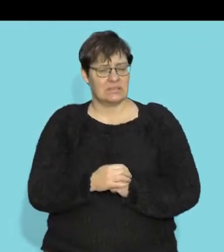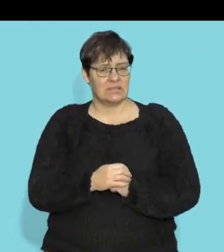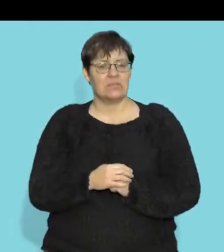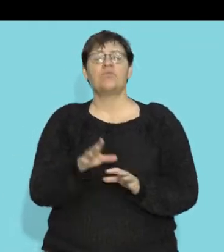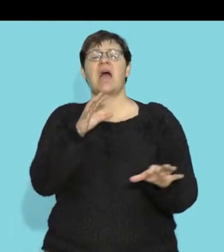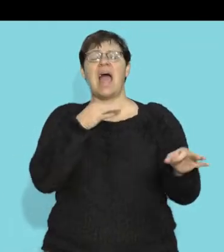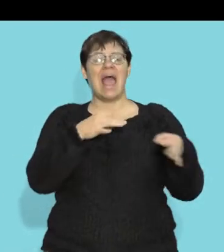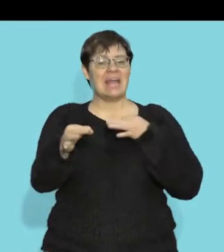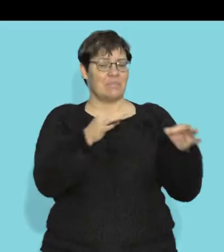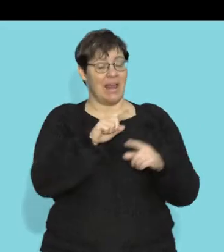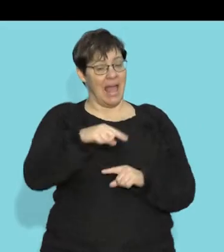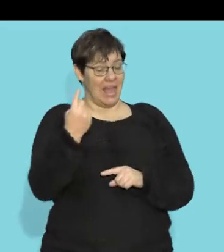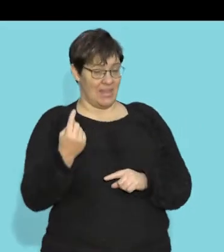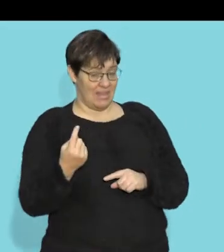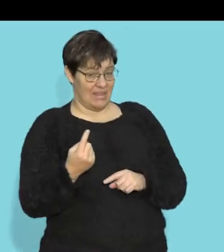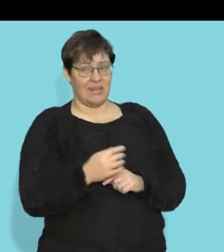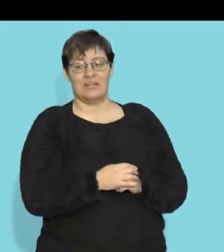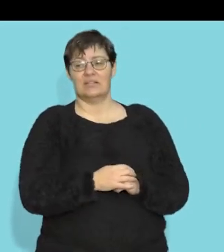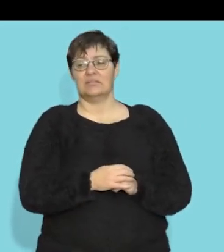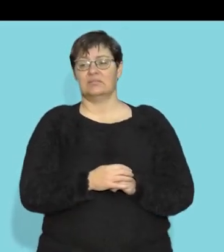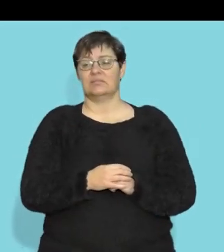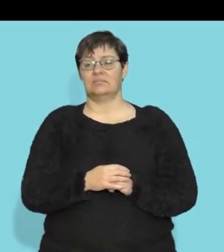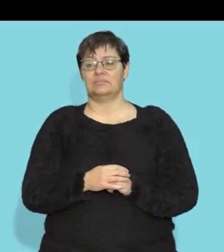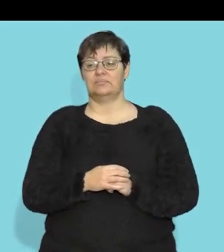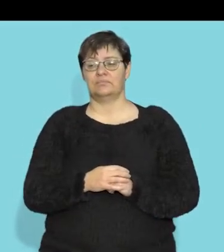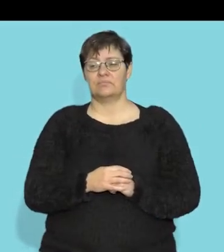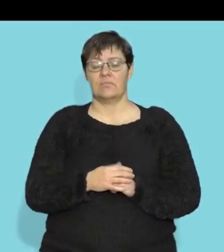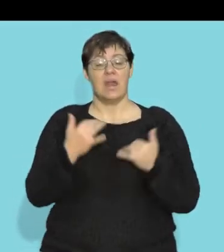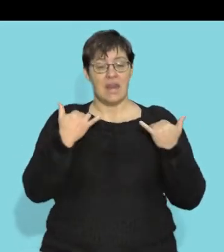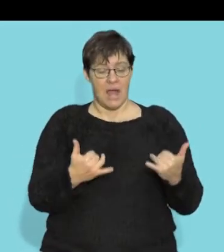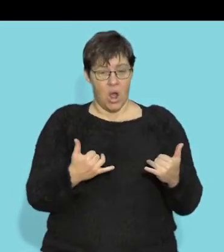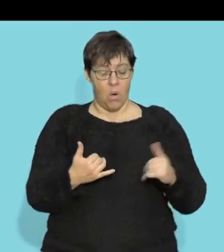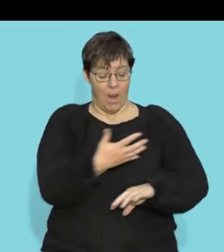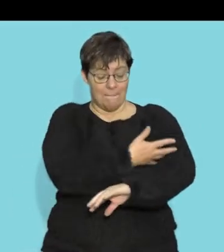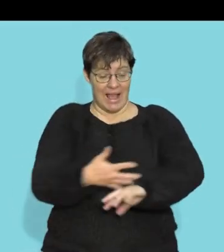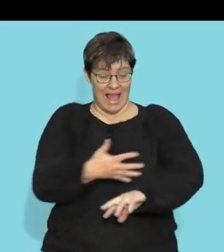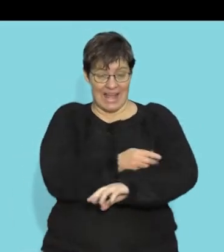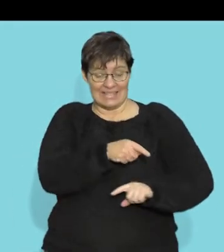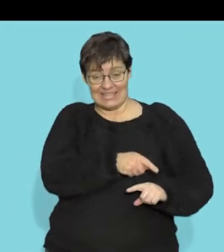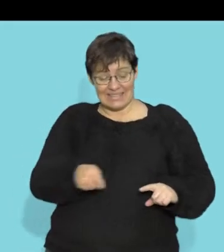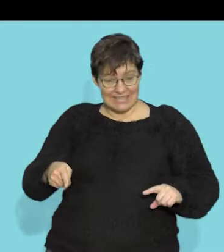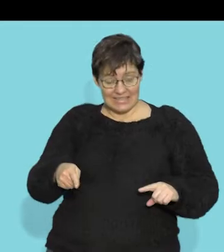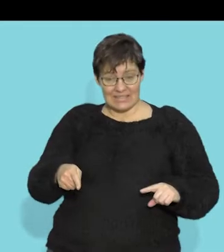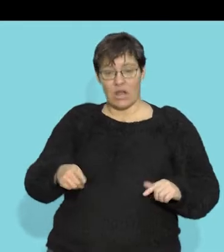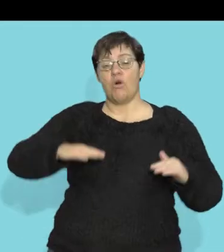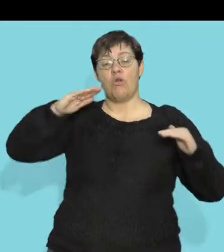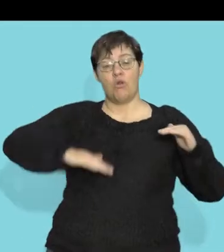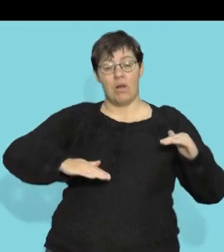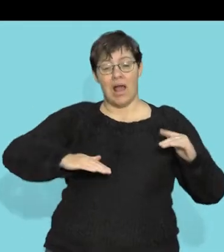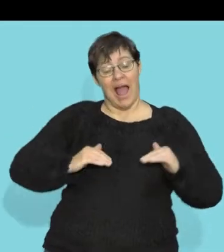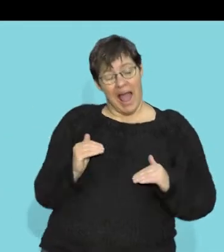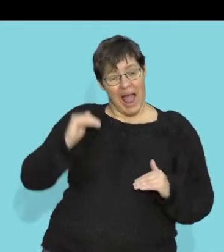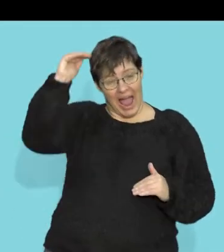to explain it in a different way, is we're going to have carbon dioxide come